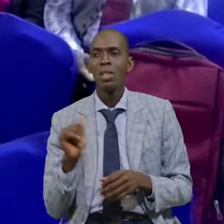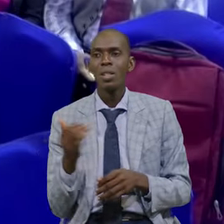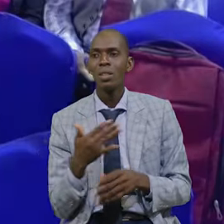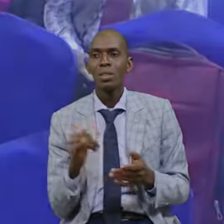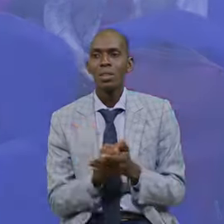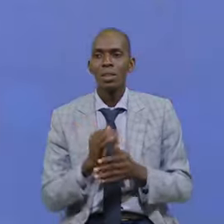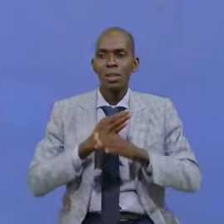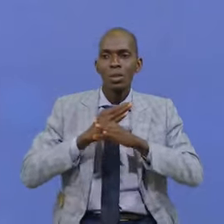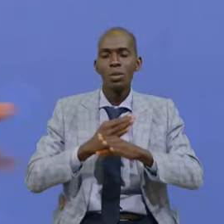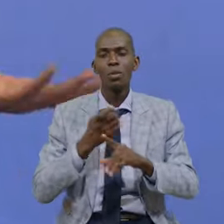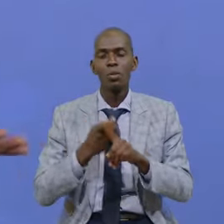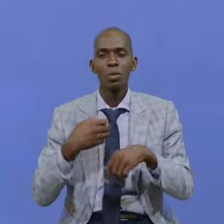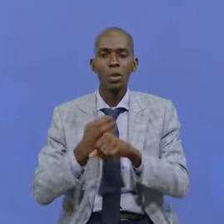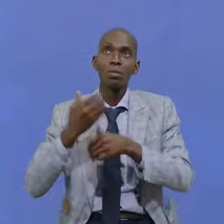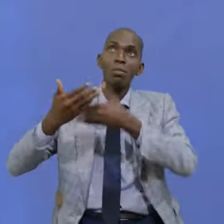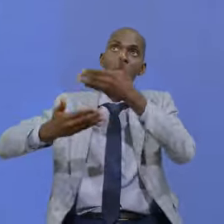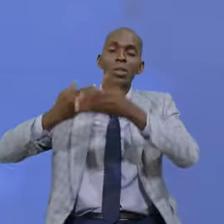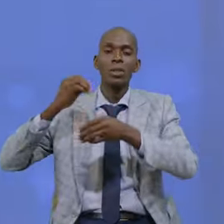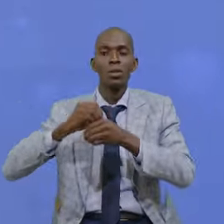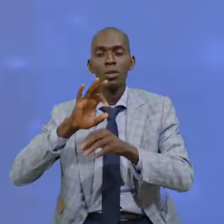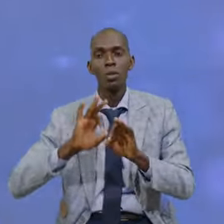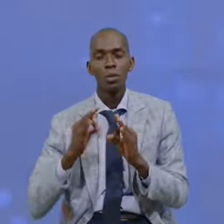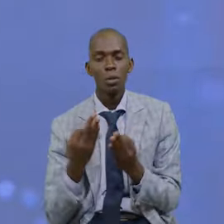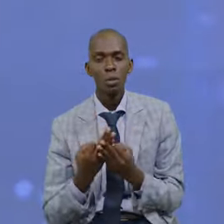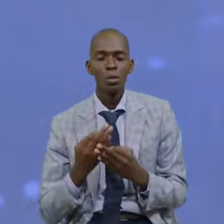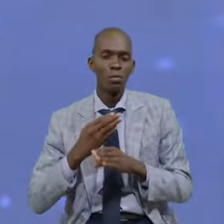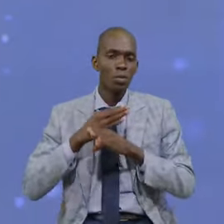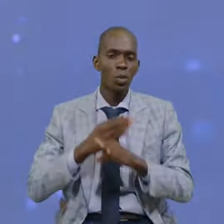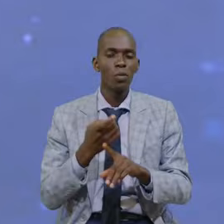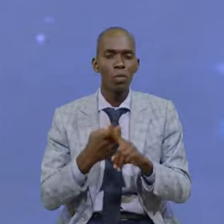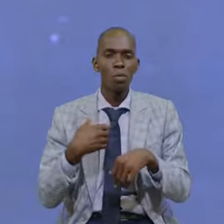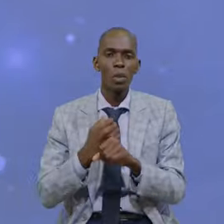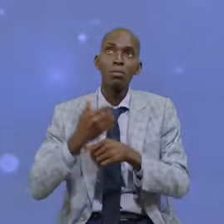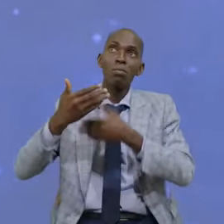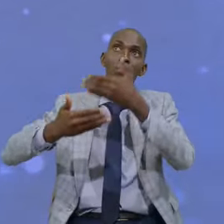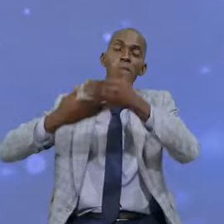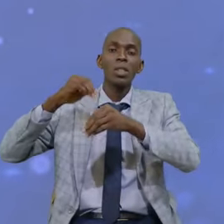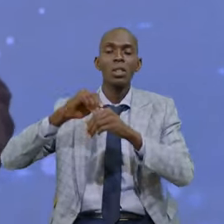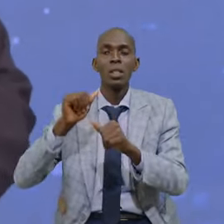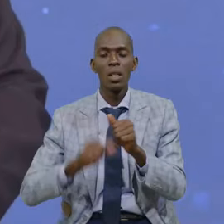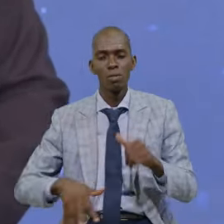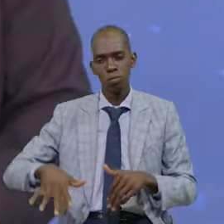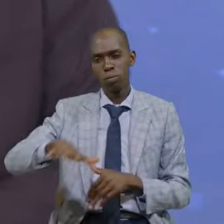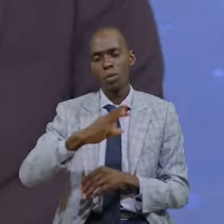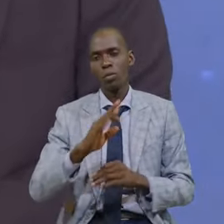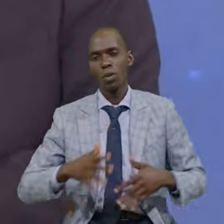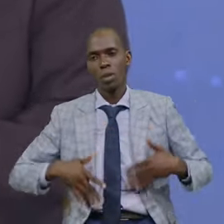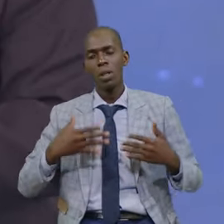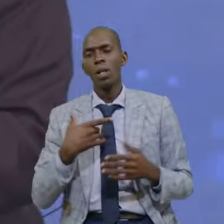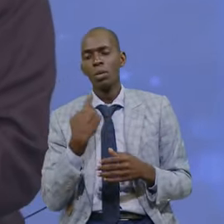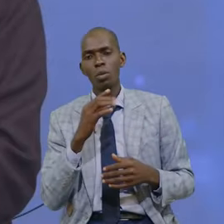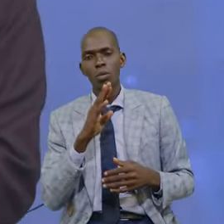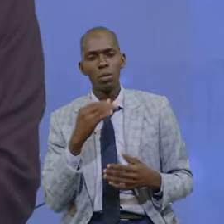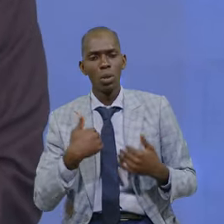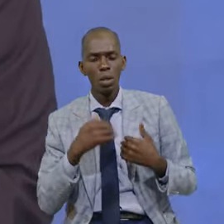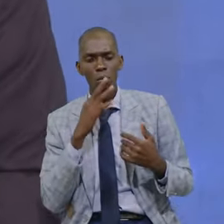making progress in your family, hindered you from making progress in every area of your life, and you have been waiting, waiting, waiting, and then